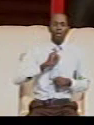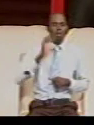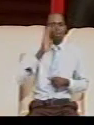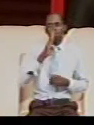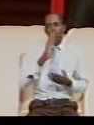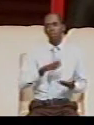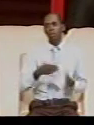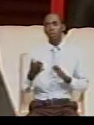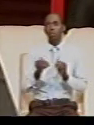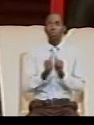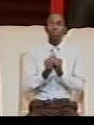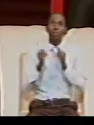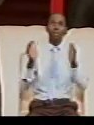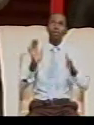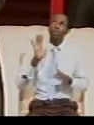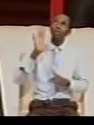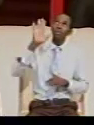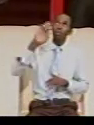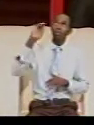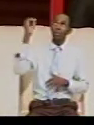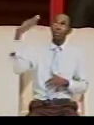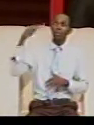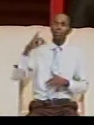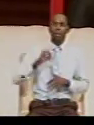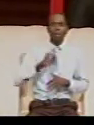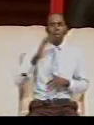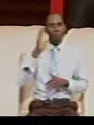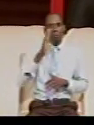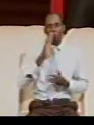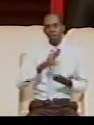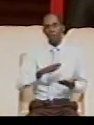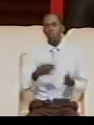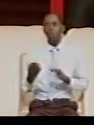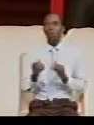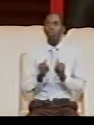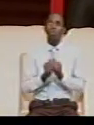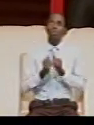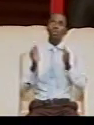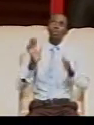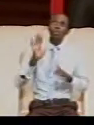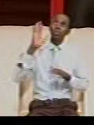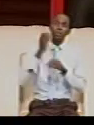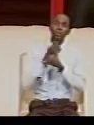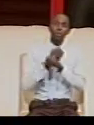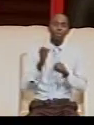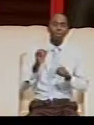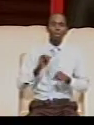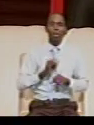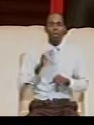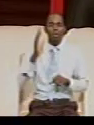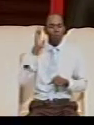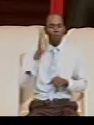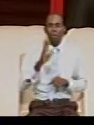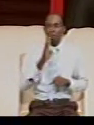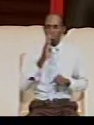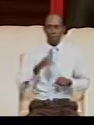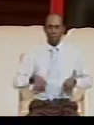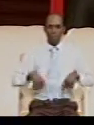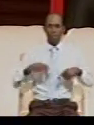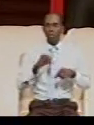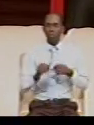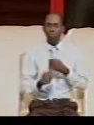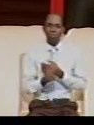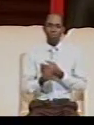I've been dead. And without your salvation, I've been living a dead-end kind of life. I